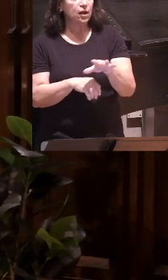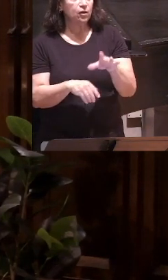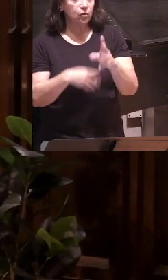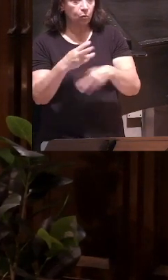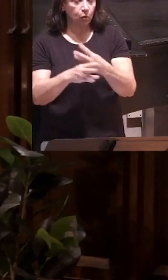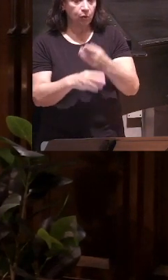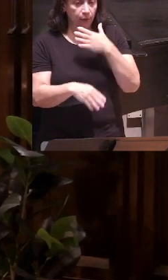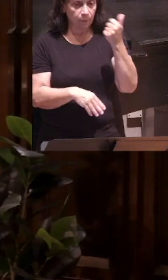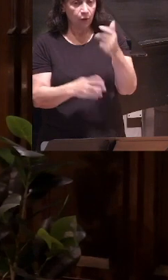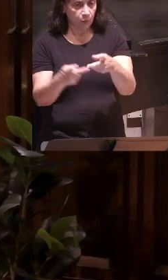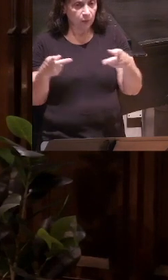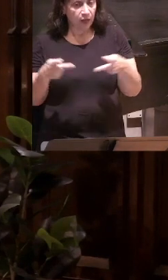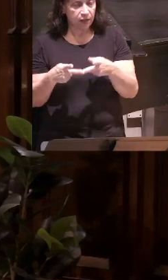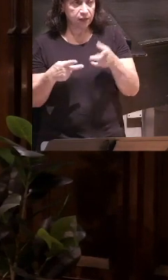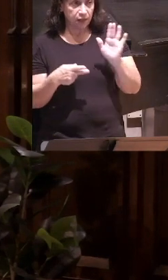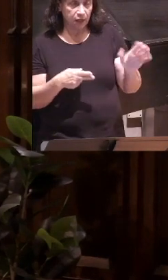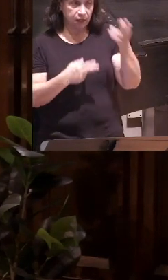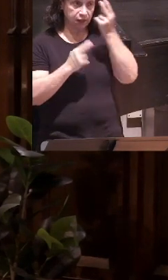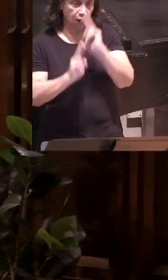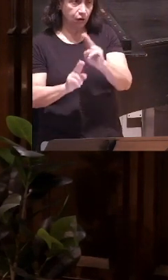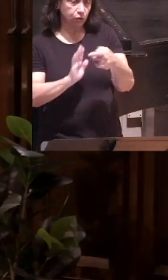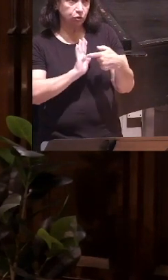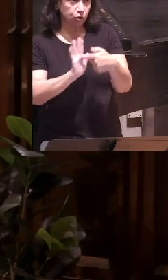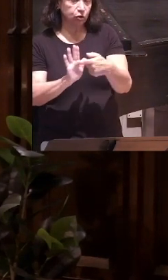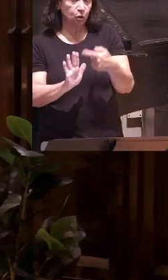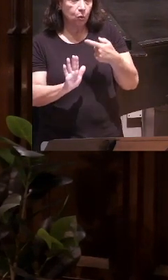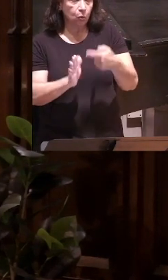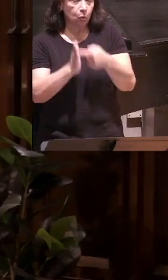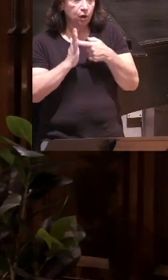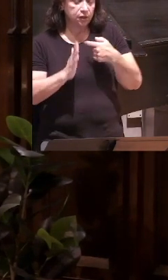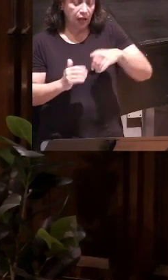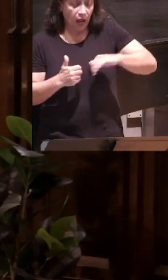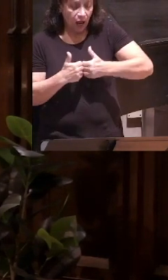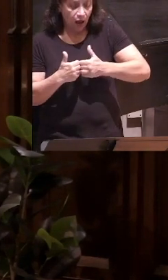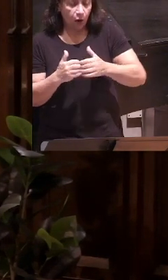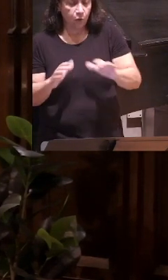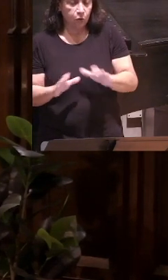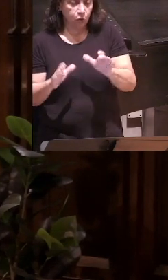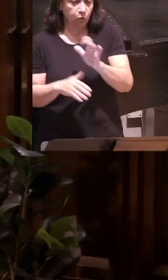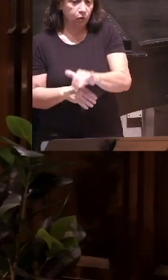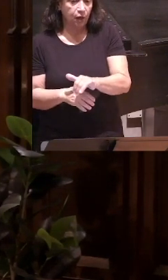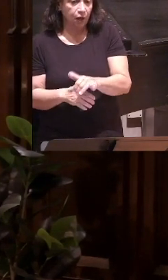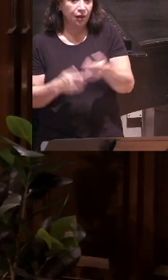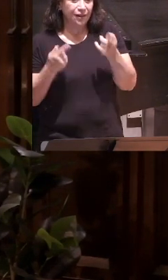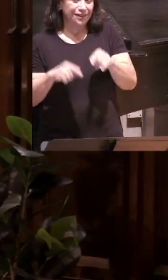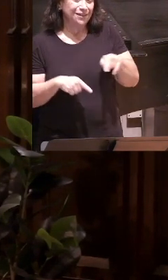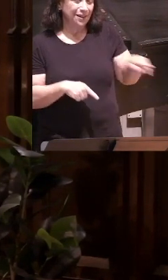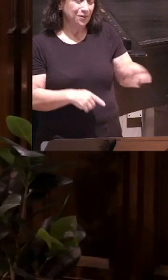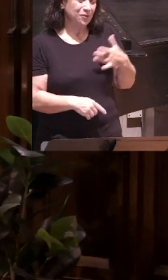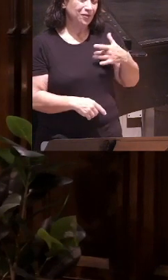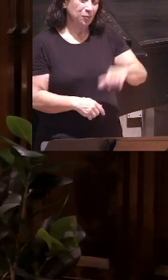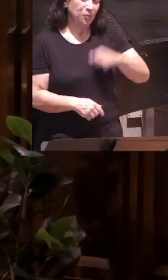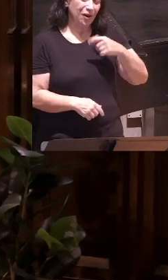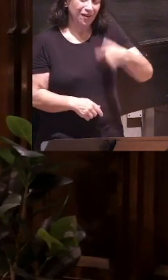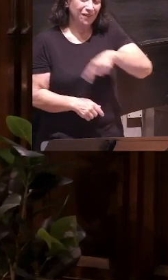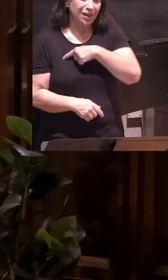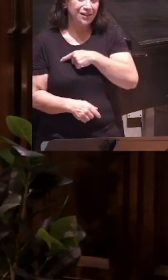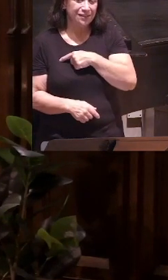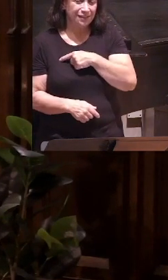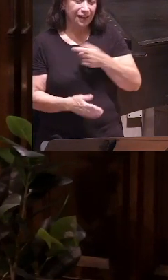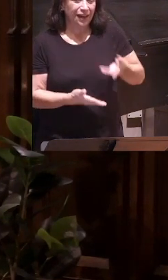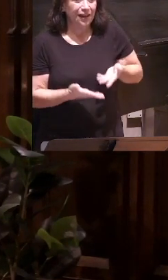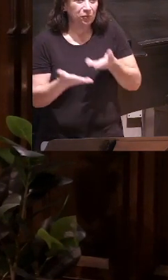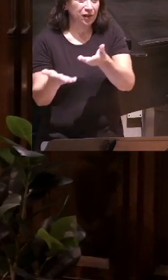him. God, show us how to do that so that we can make him proud and carry his